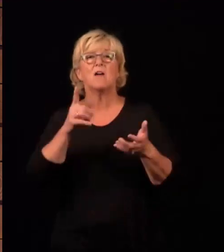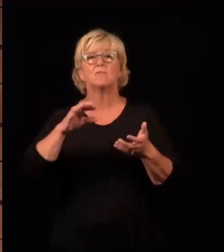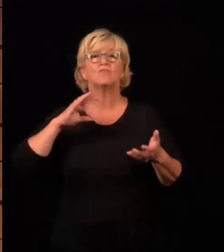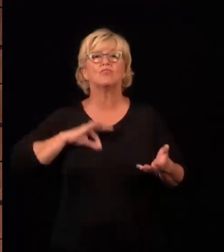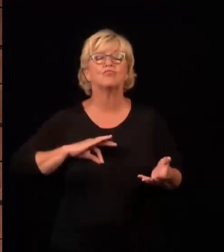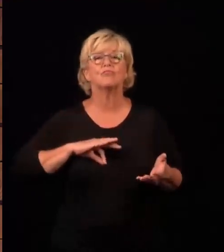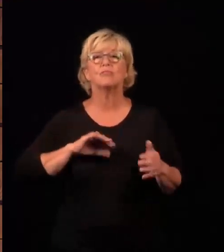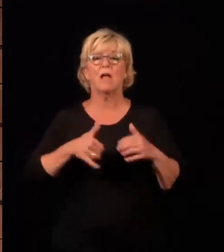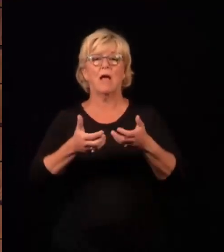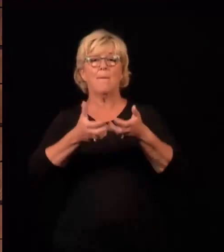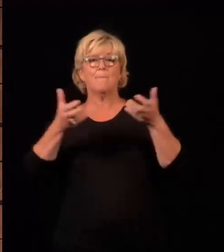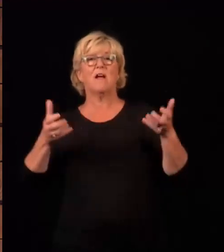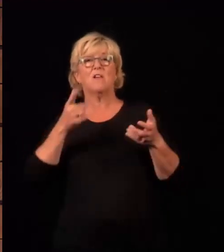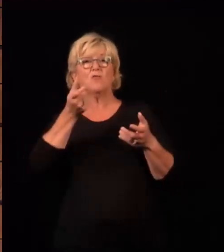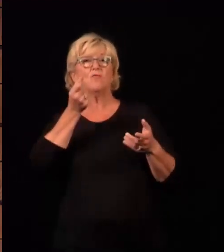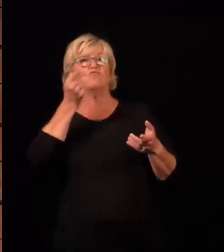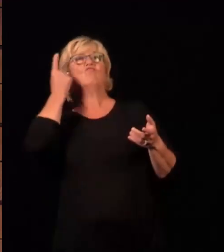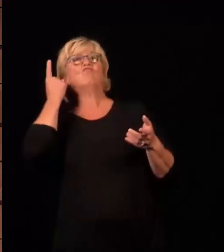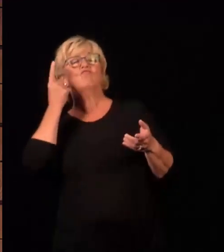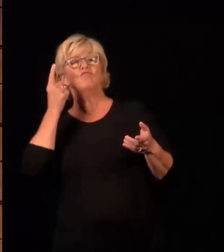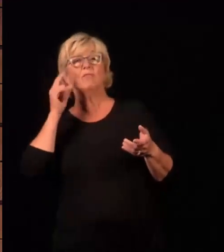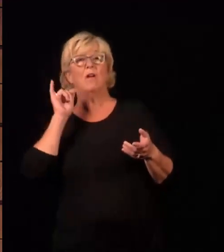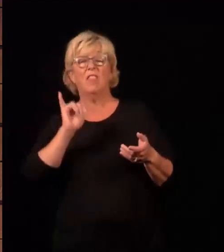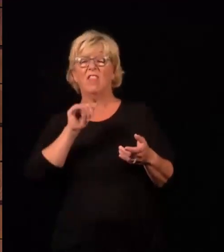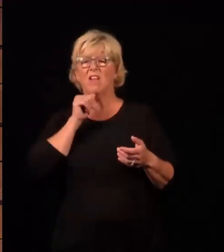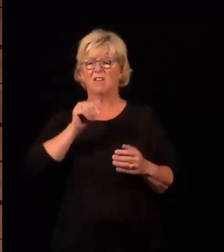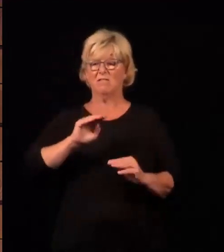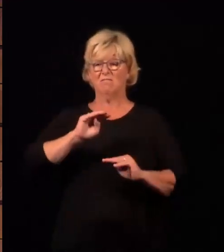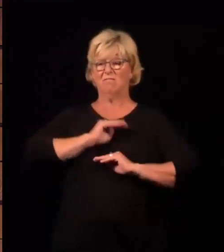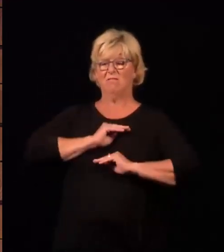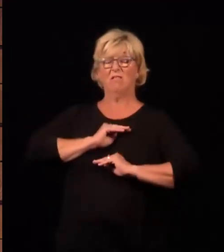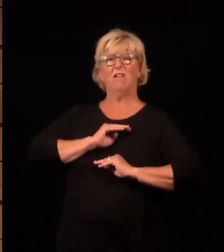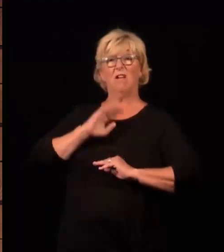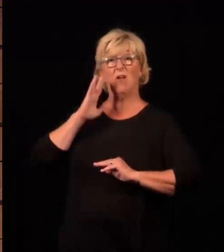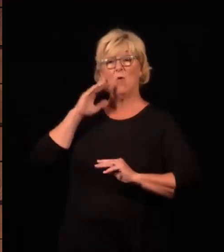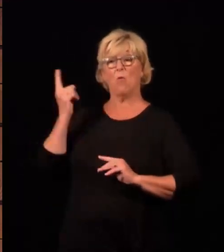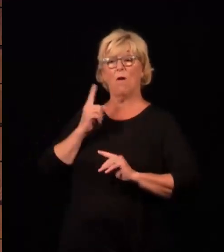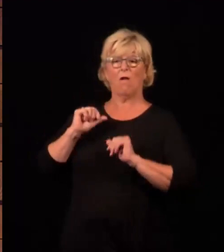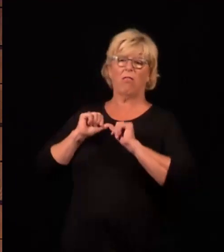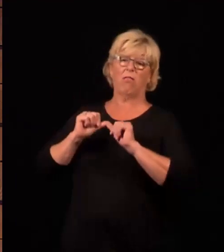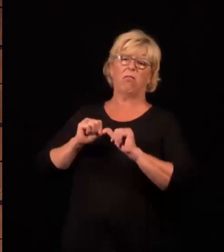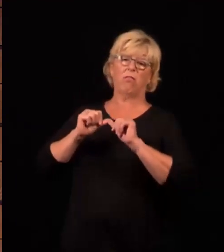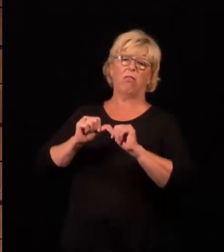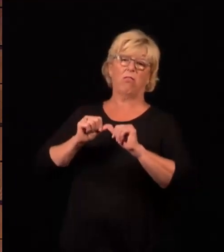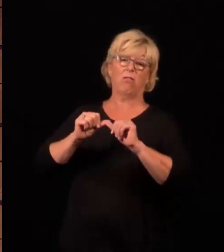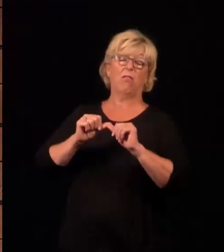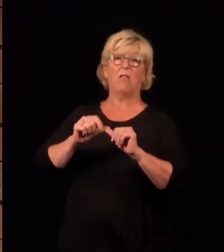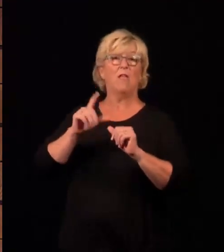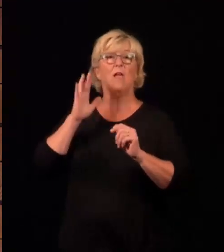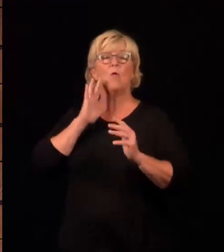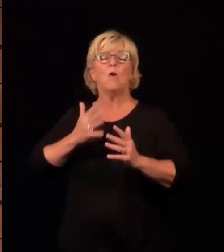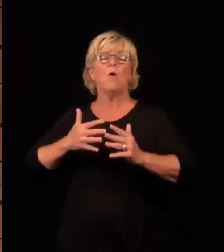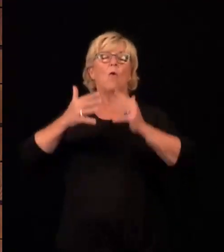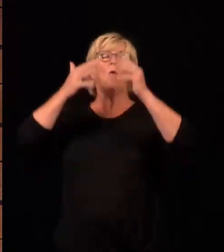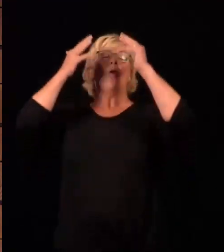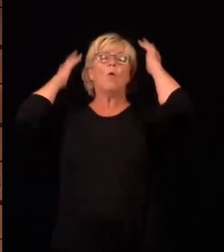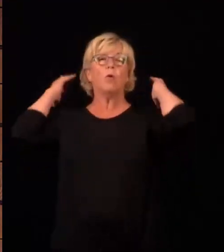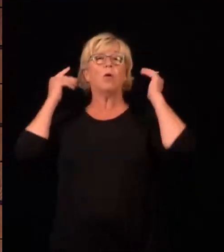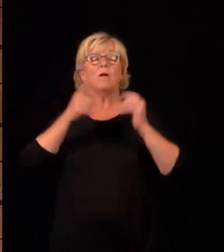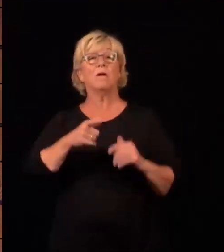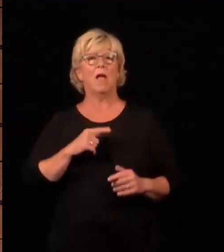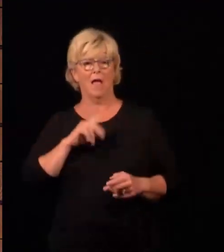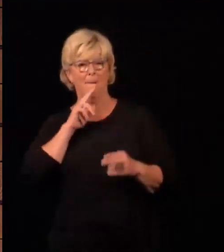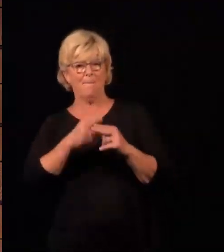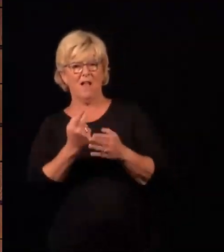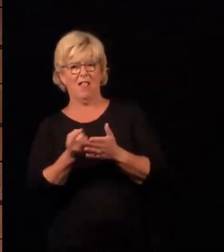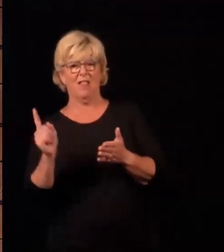gain, how much you get, that discontent will always continue. It will consume you. I mentioned last